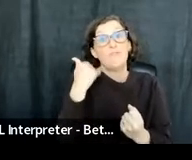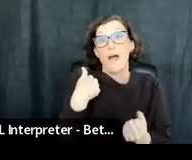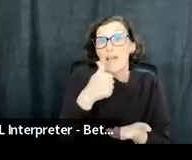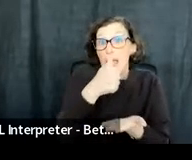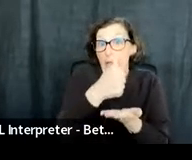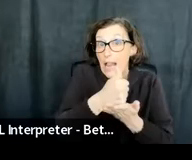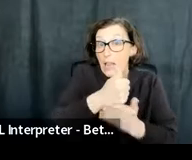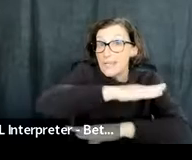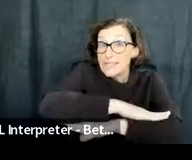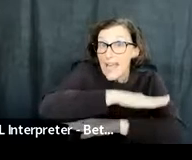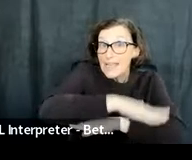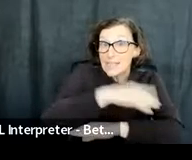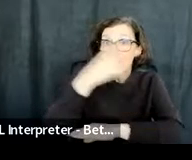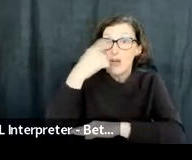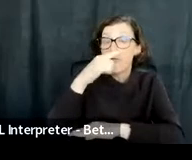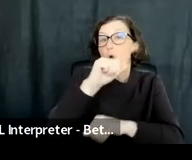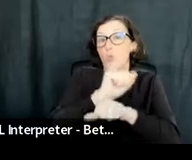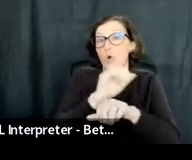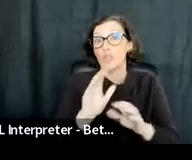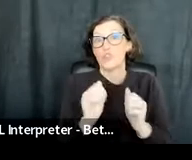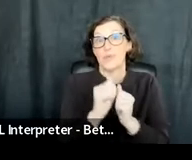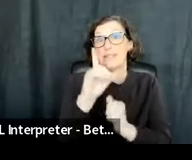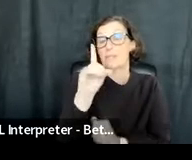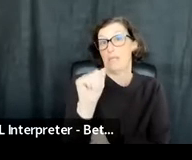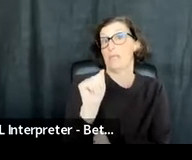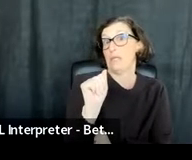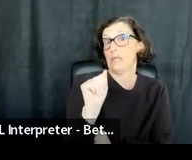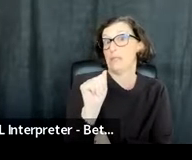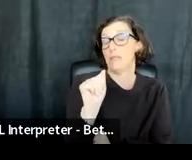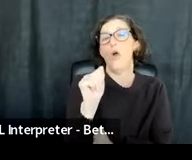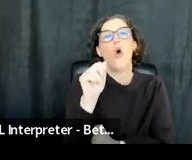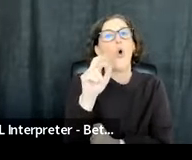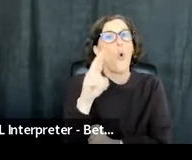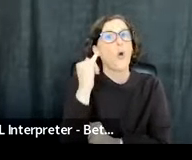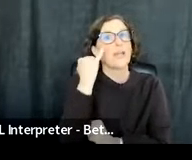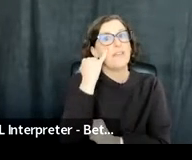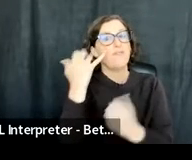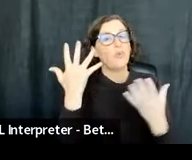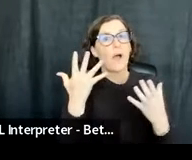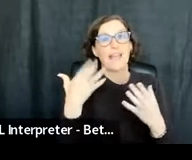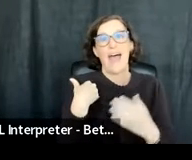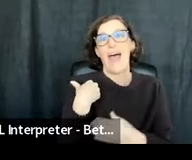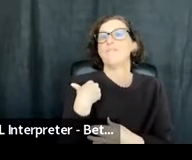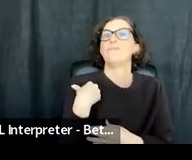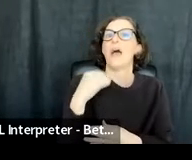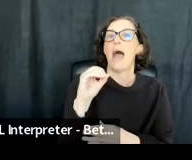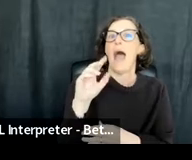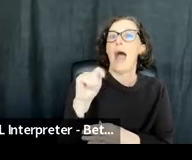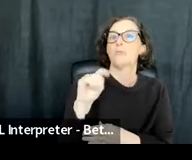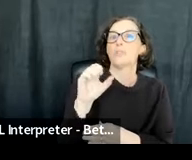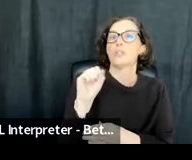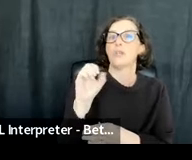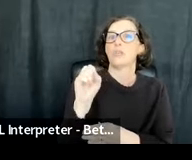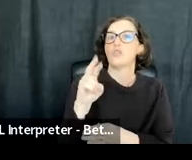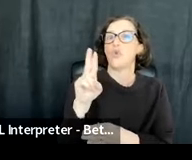resources for employees with disabilities, help desk support services, or if you might want to outsource those things. We have some clients that do that,